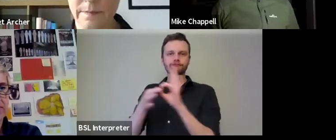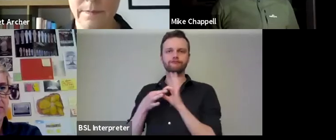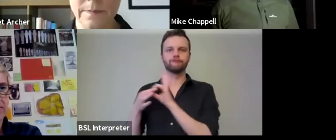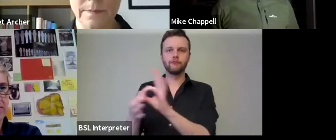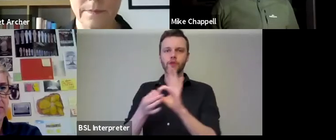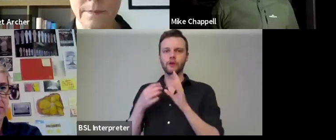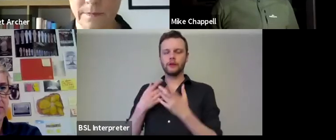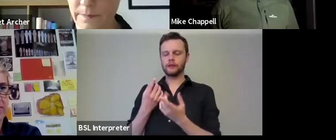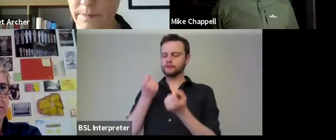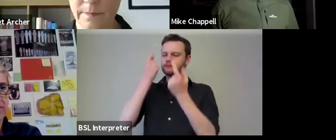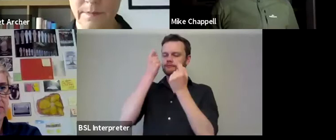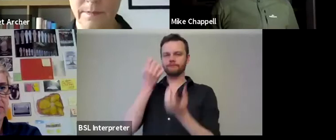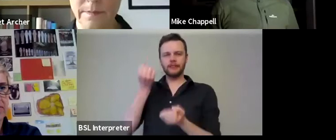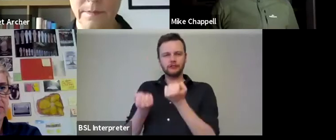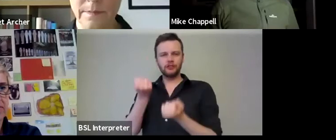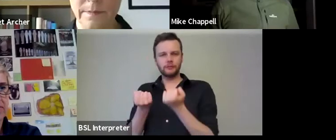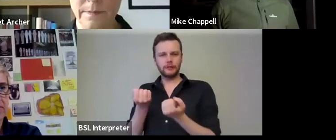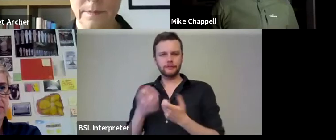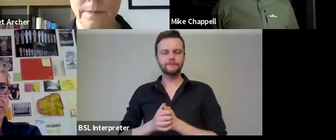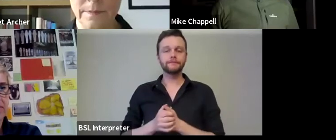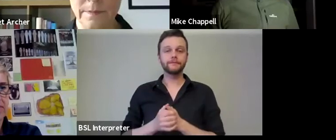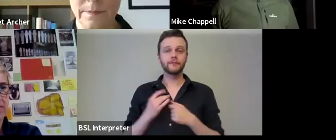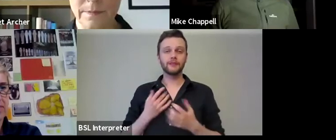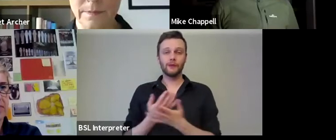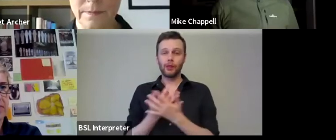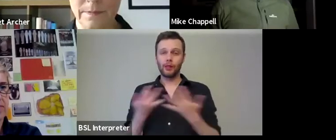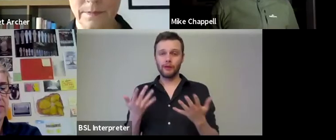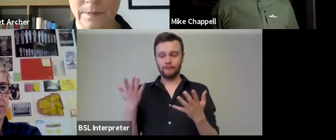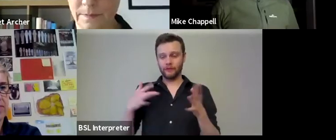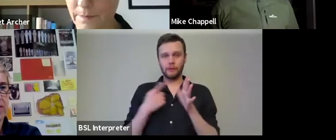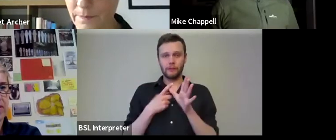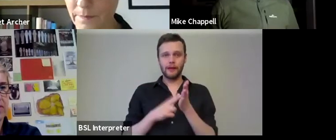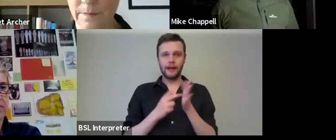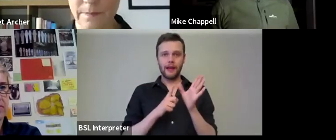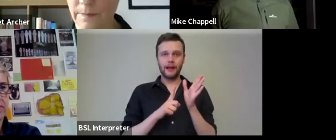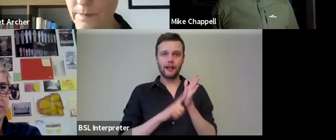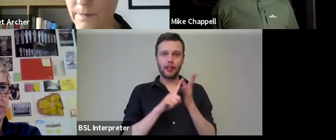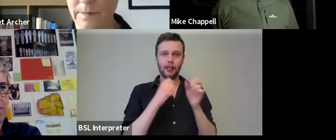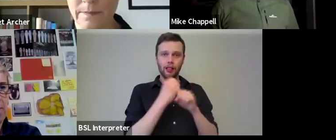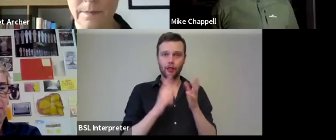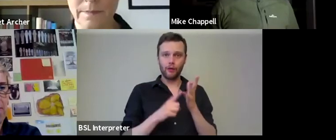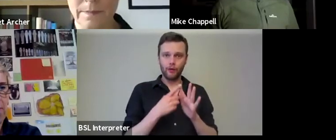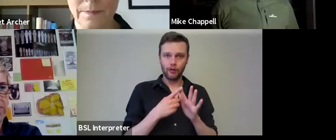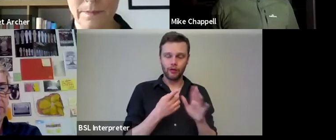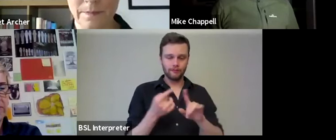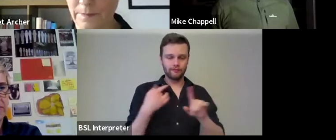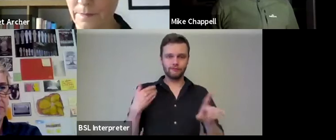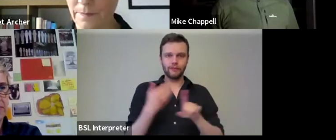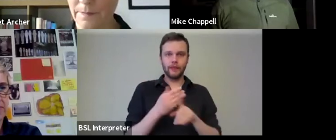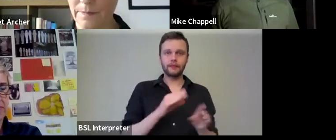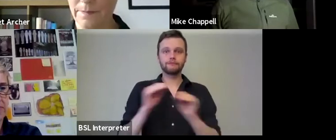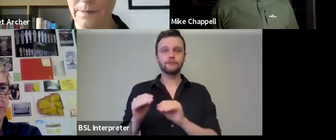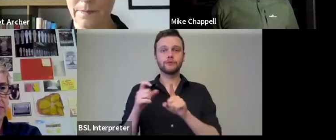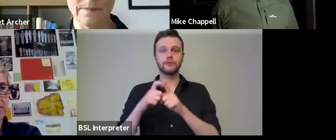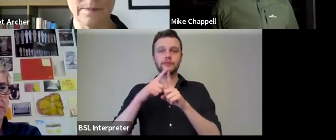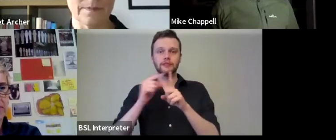judgments. Much of those for our lives have been analog, but once we introduced digital instruments, then we would be able